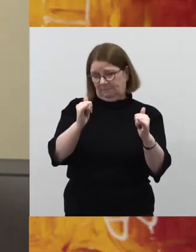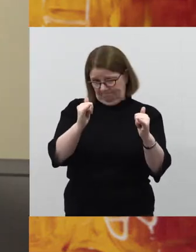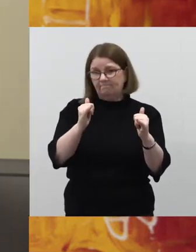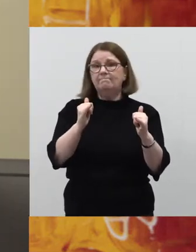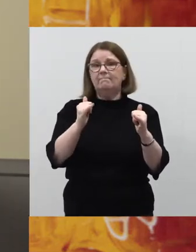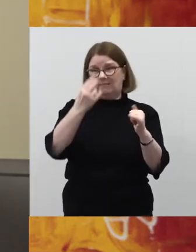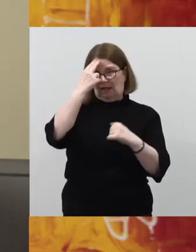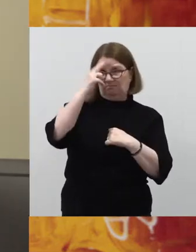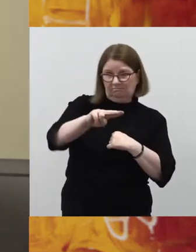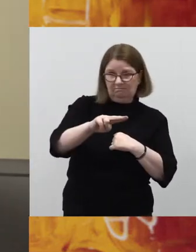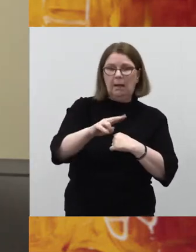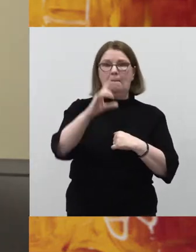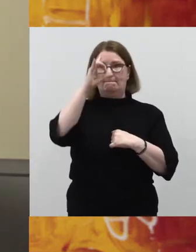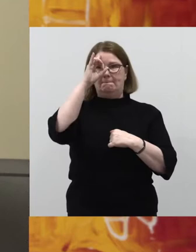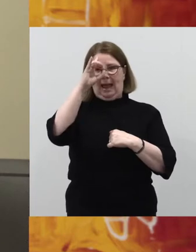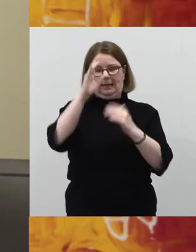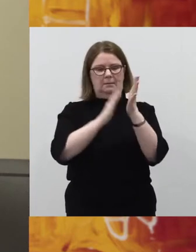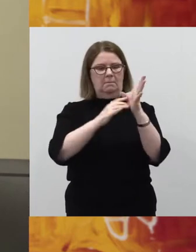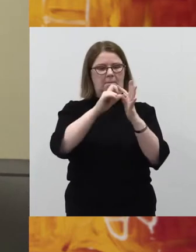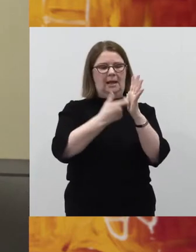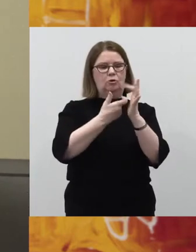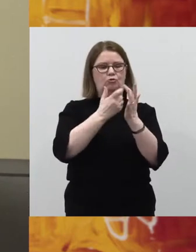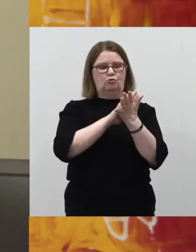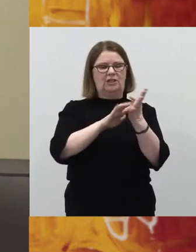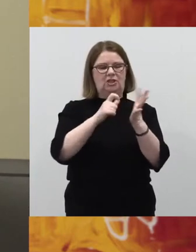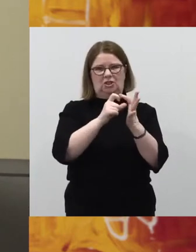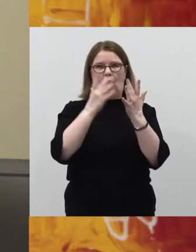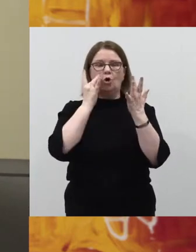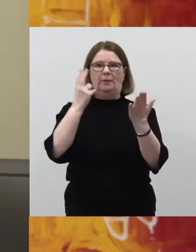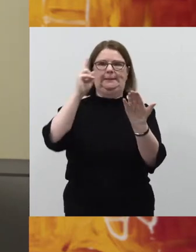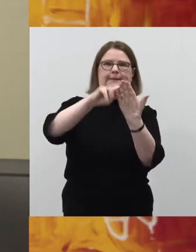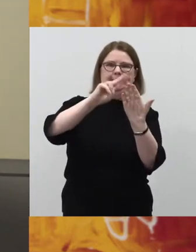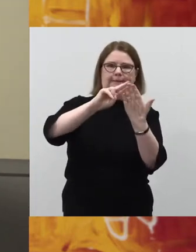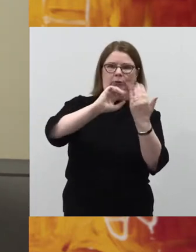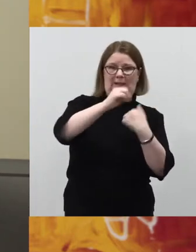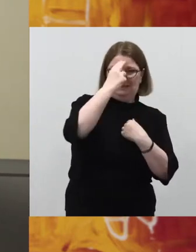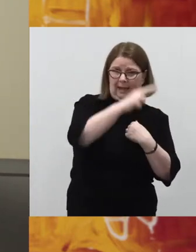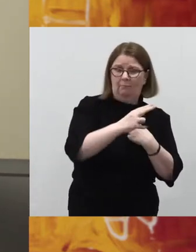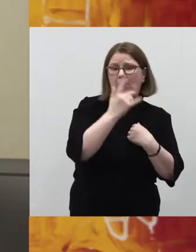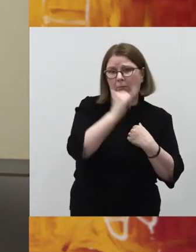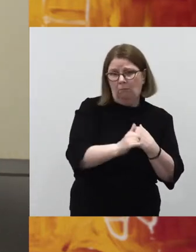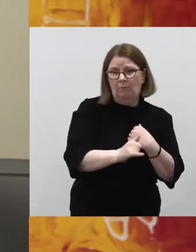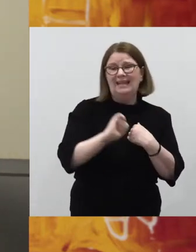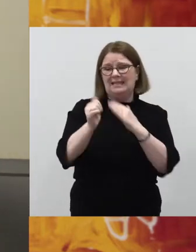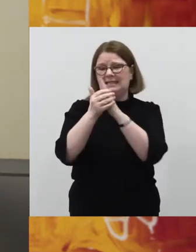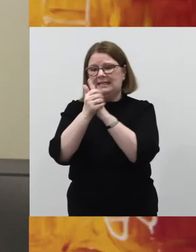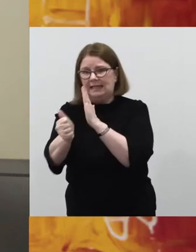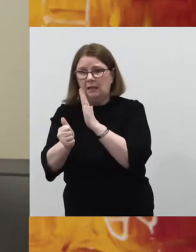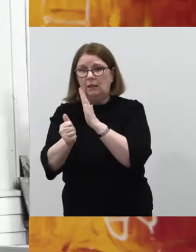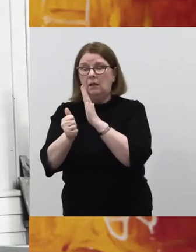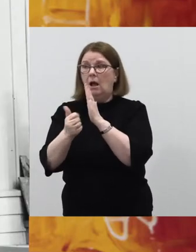Dad, Kusama, and for many other artists, acknowledging their dark side is a key to developing their